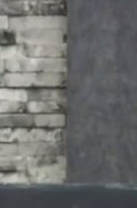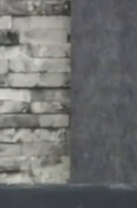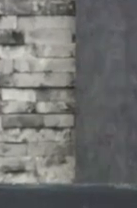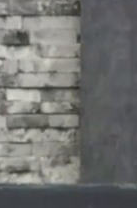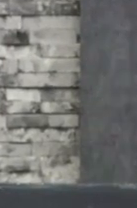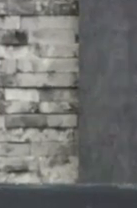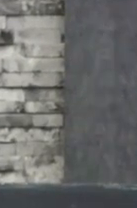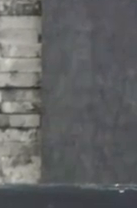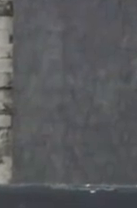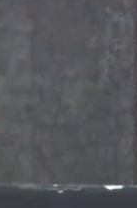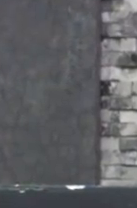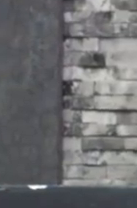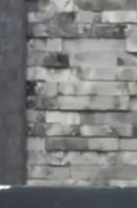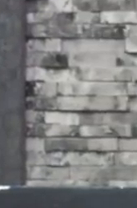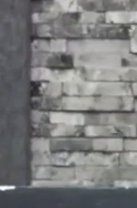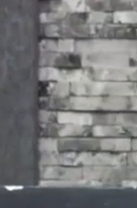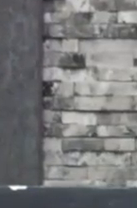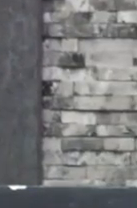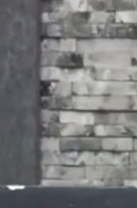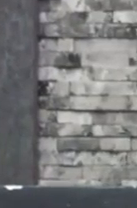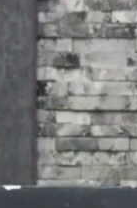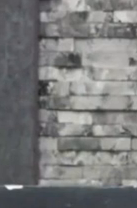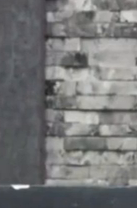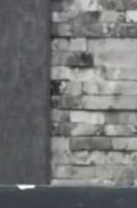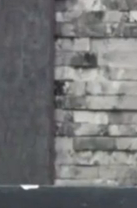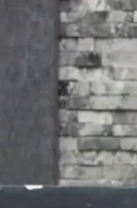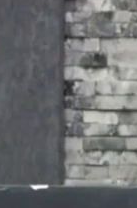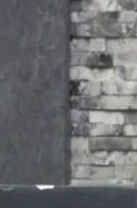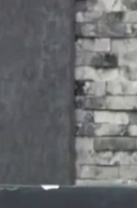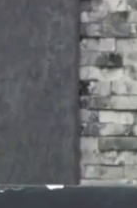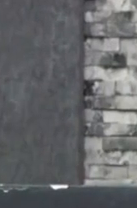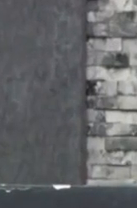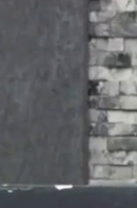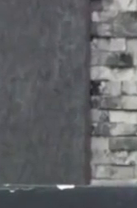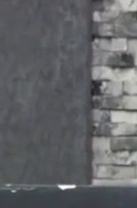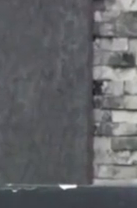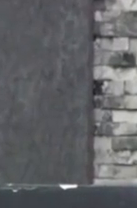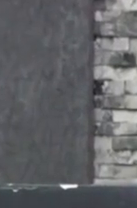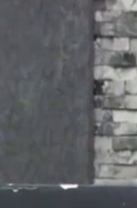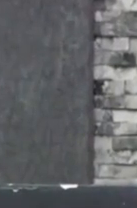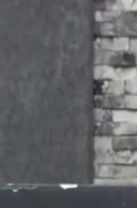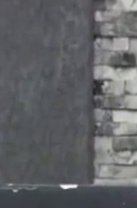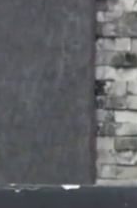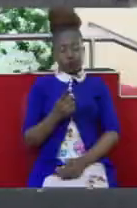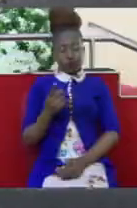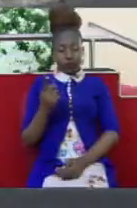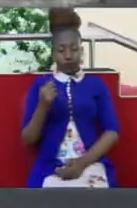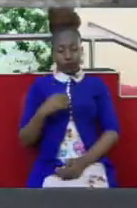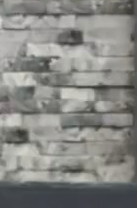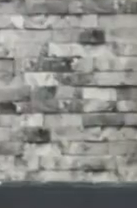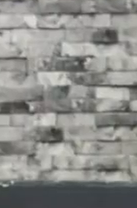Now, what is the one thing? Ni kitu kigani kimoja? That you and I hear the most